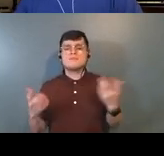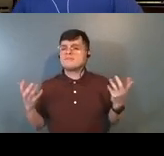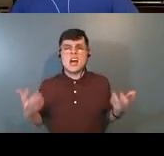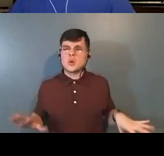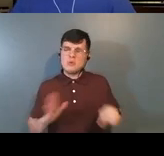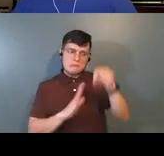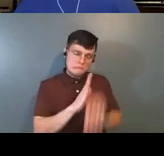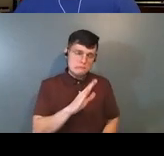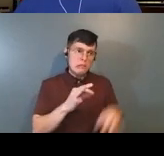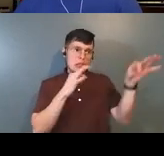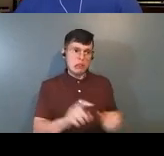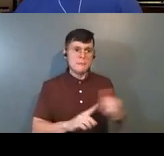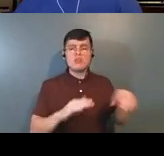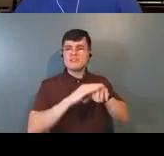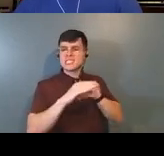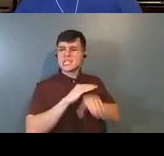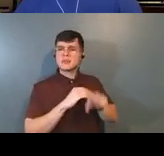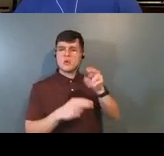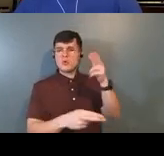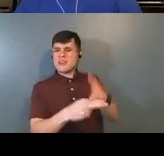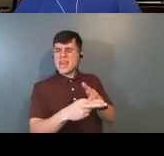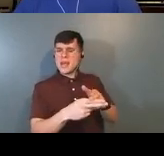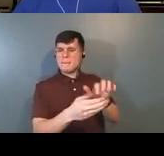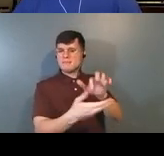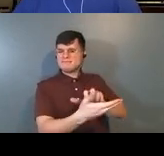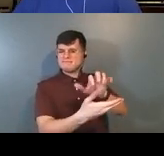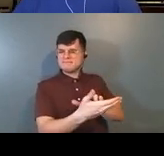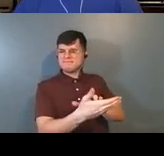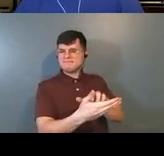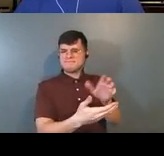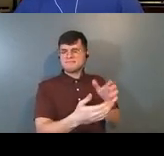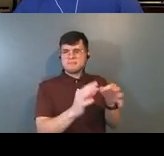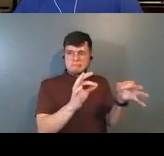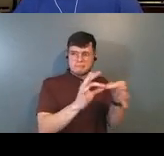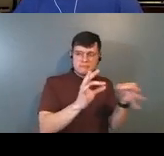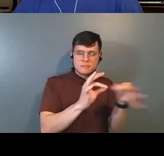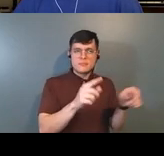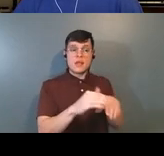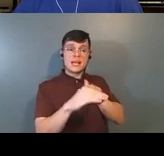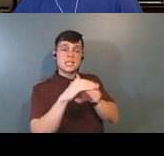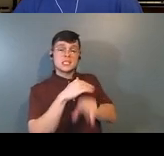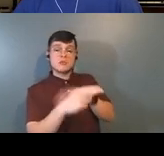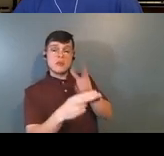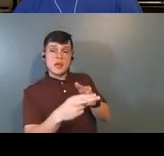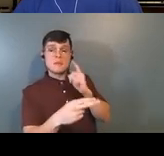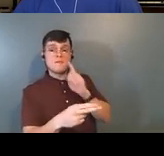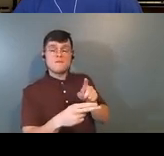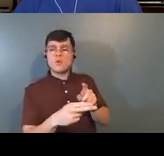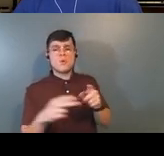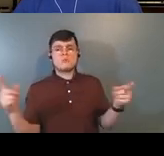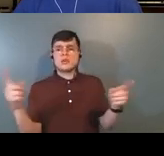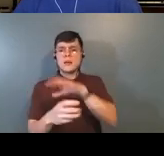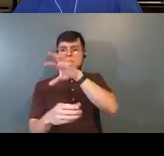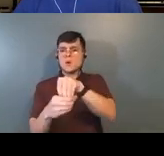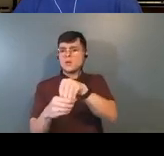There's an accessible name computation. I mean, things can, an accessible name for a component can be